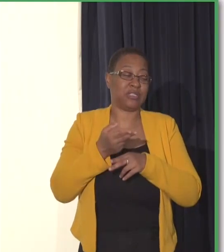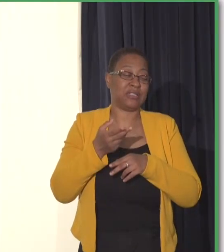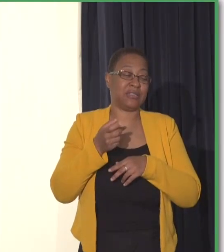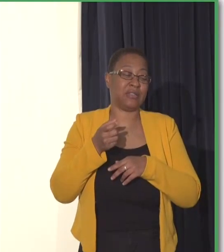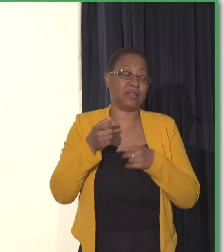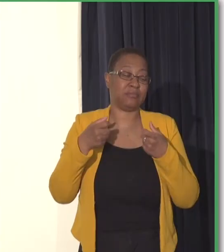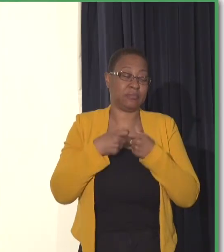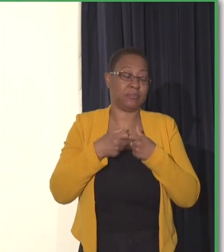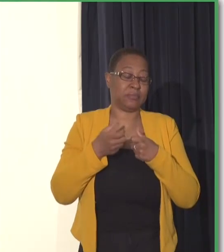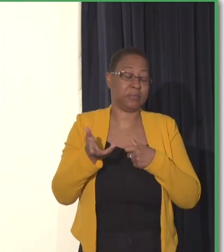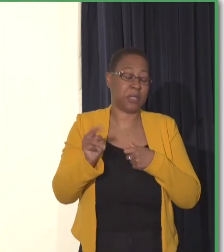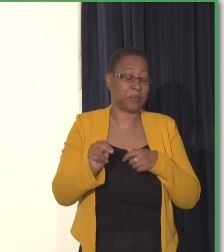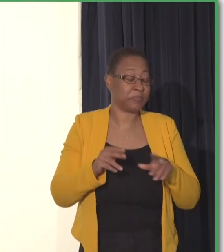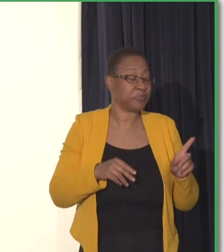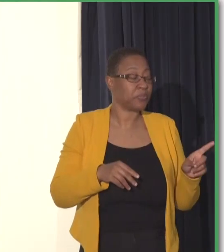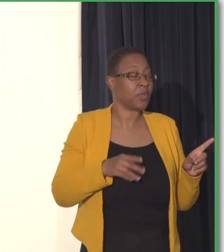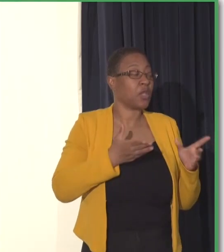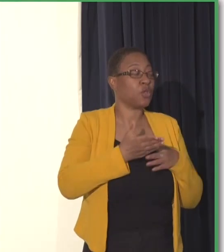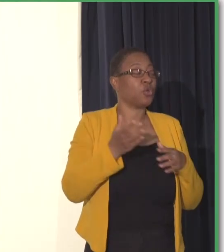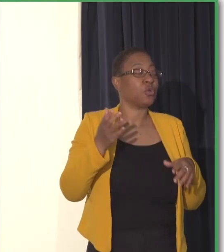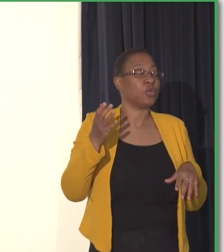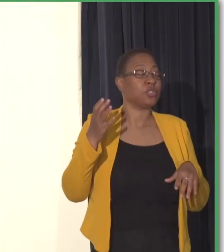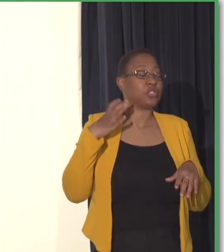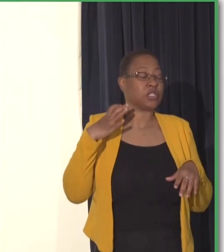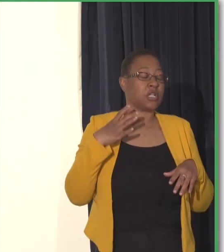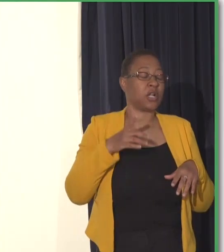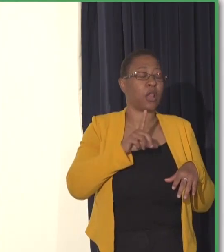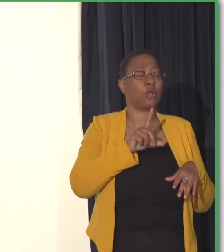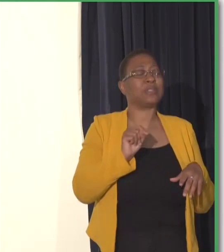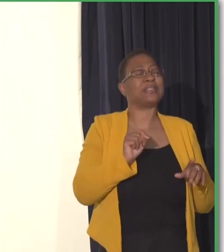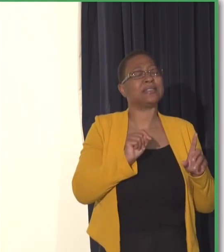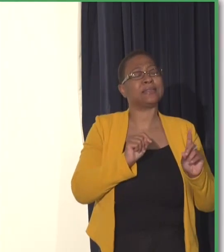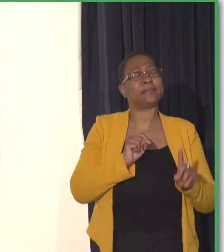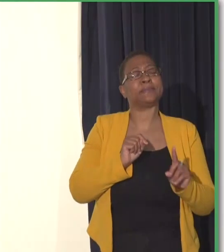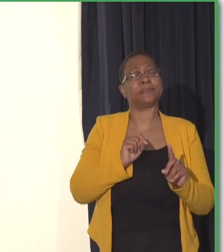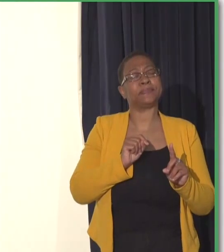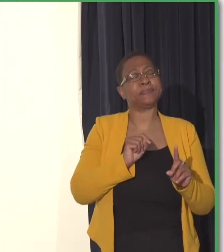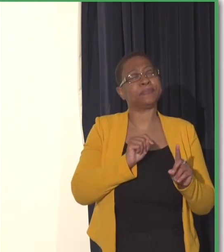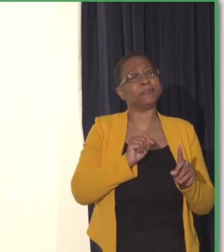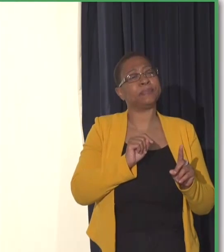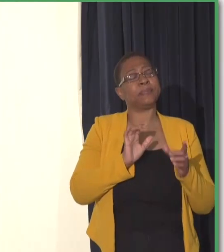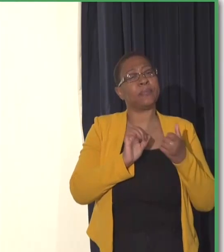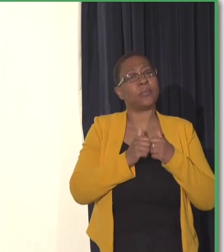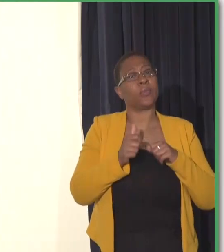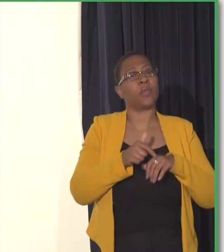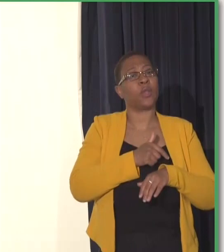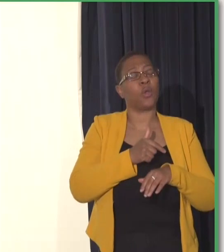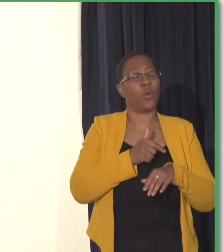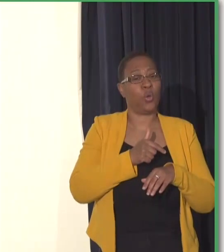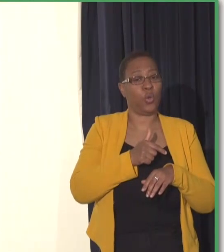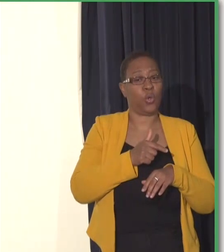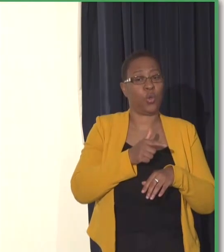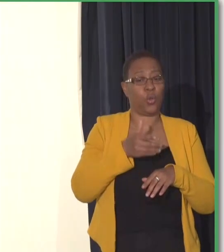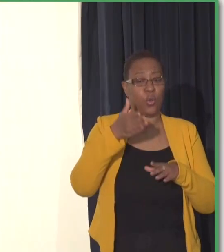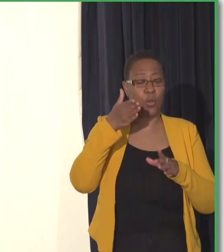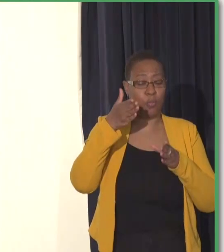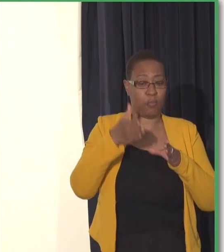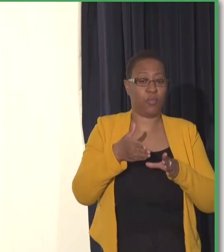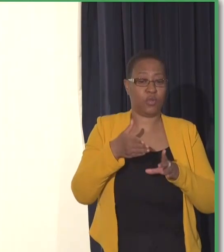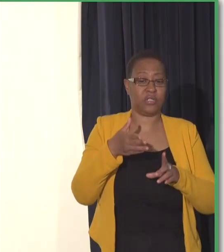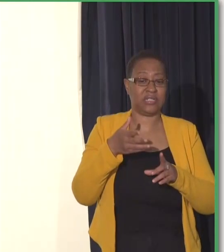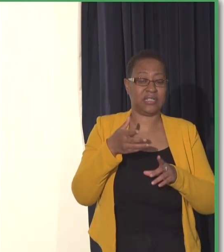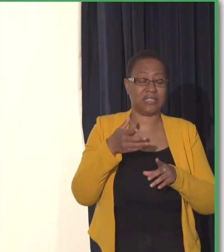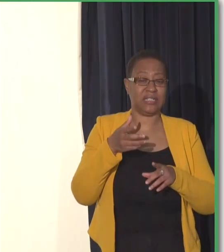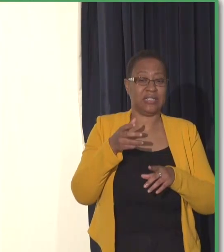once again, Lieutenant, how long when one is stunned with a